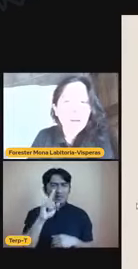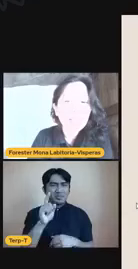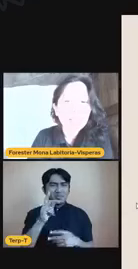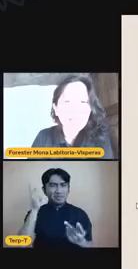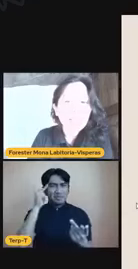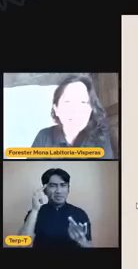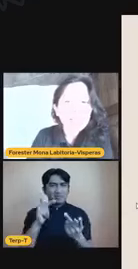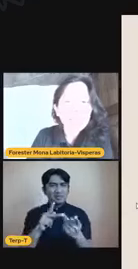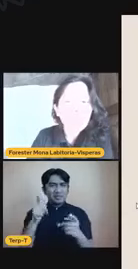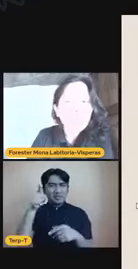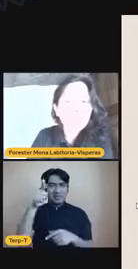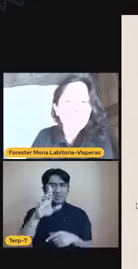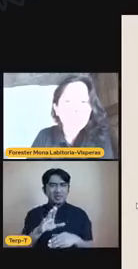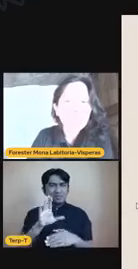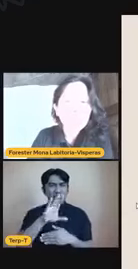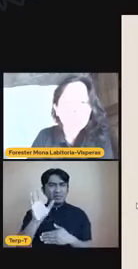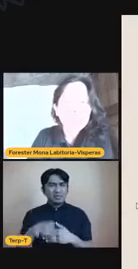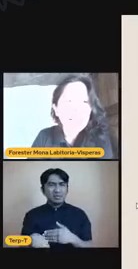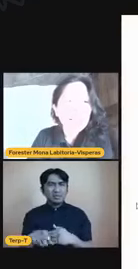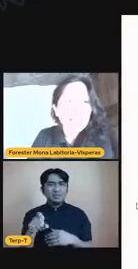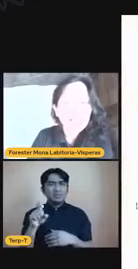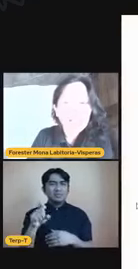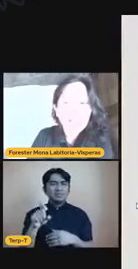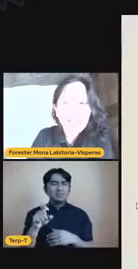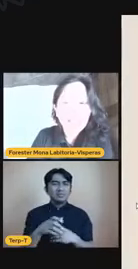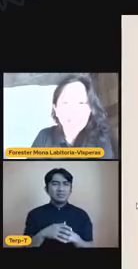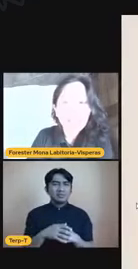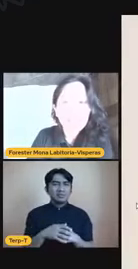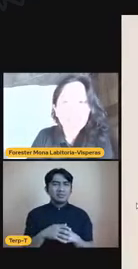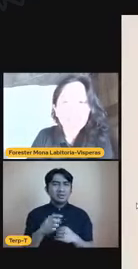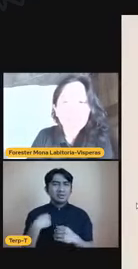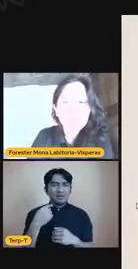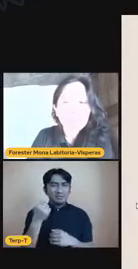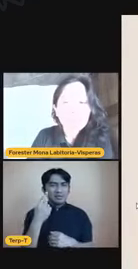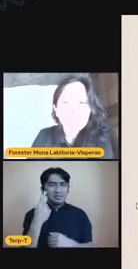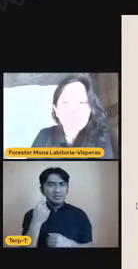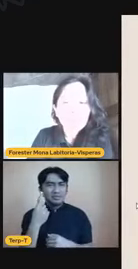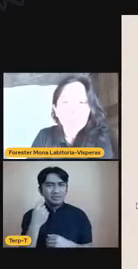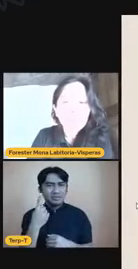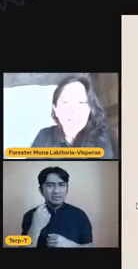sa kabuuan. It's too big for us to understand. And I agree.